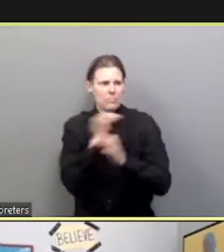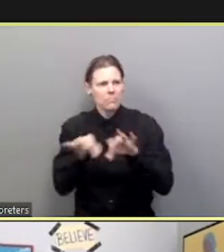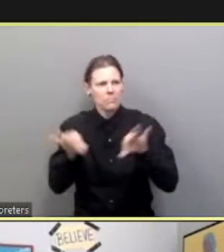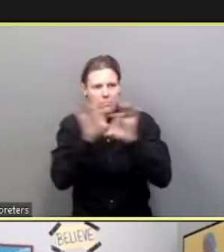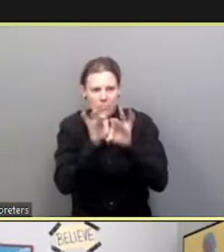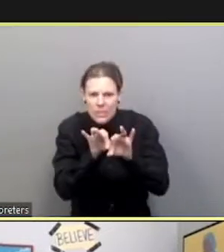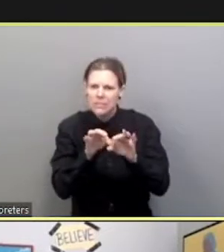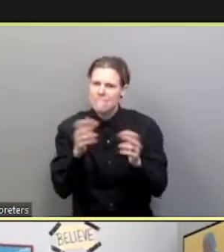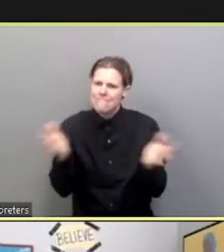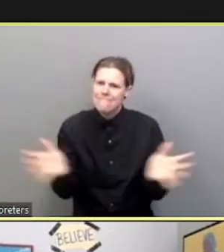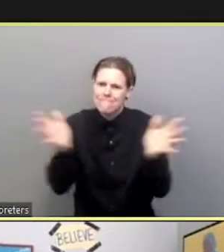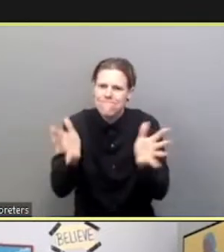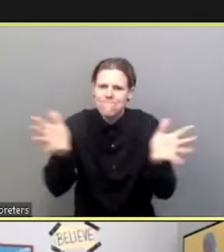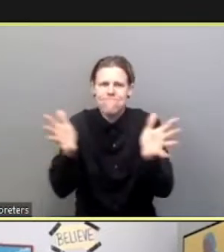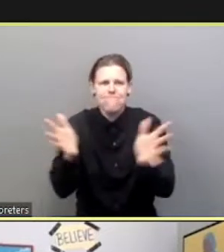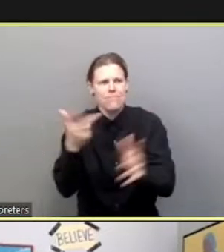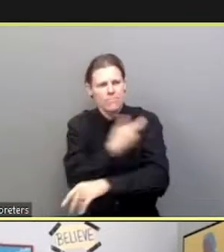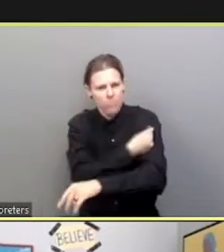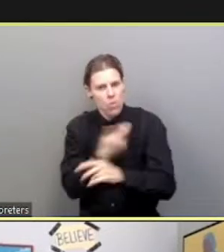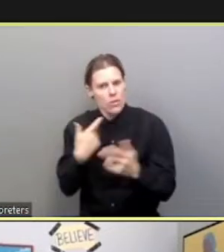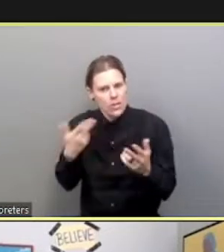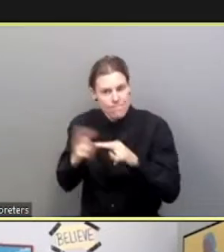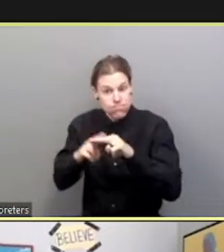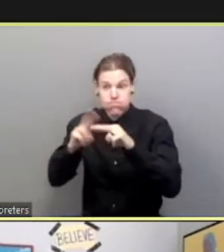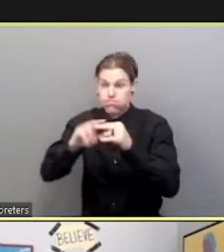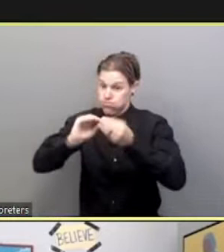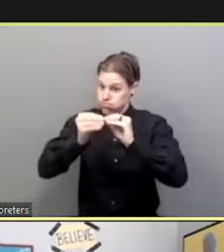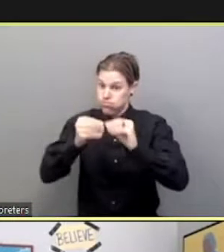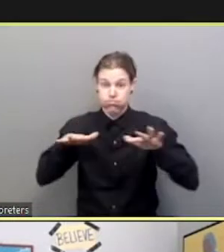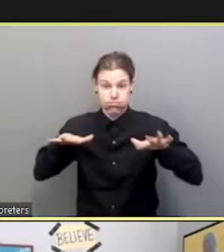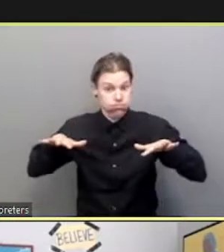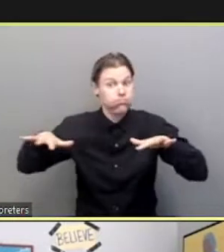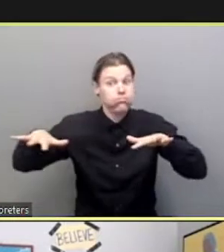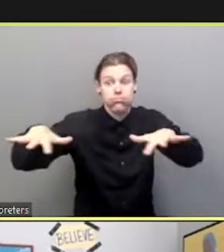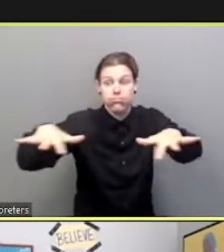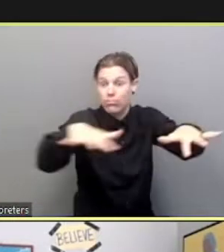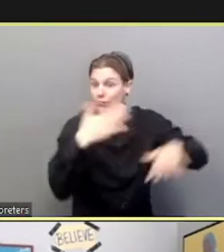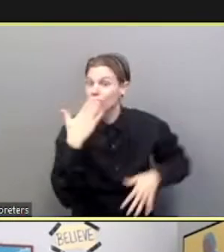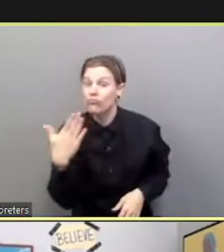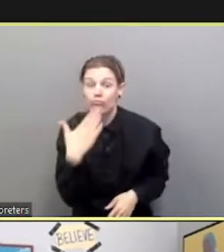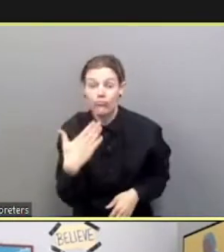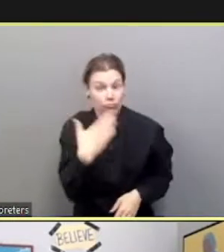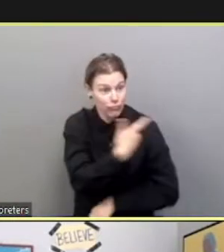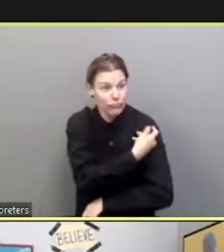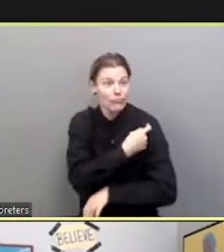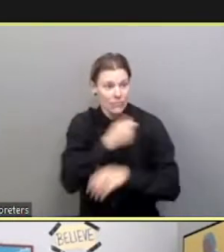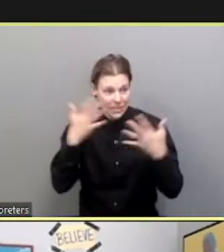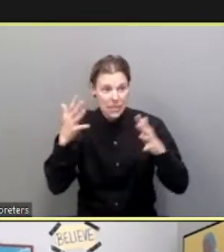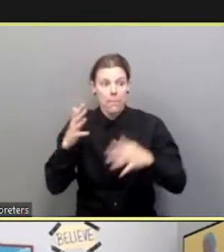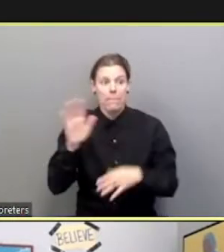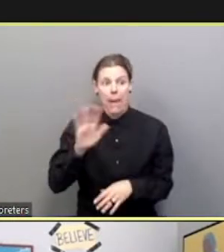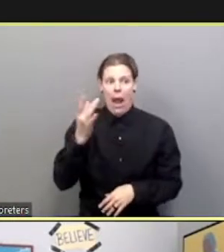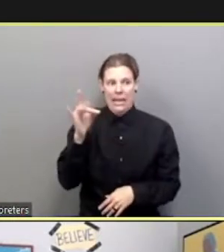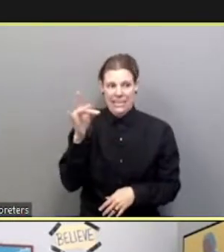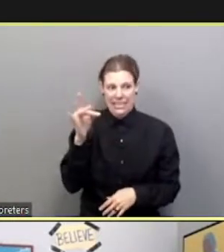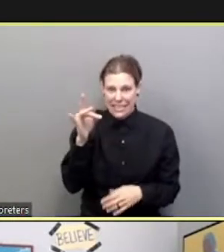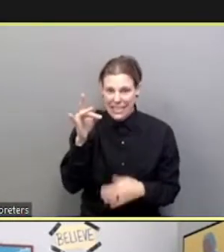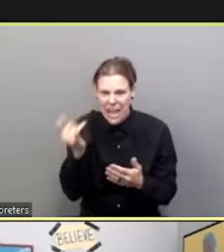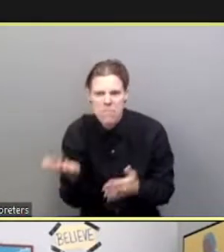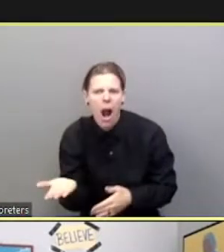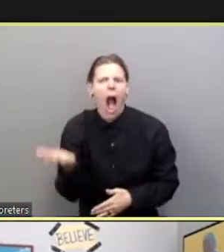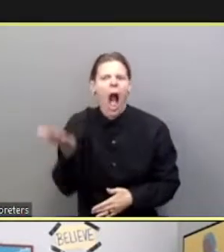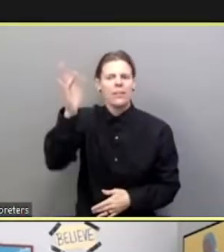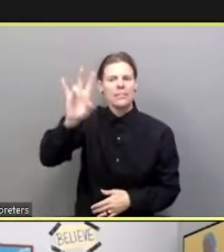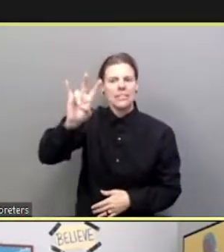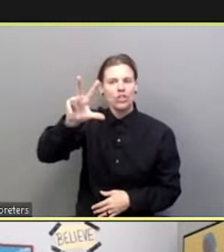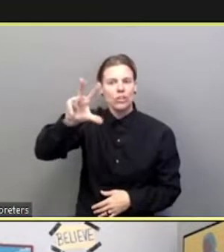climbing. Fully vaccinated New Mexicans over 18 years old at 73%. 55% of New